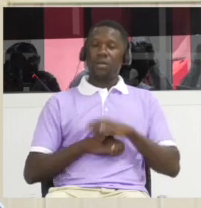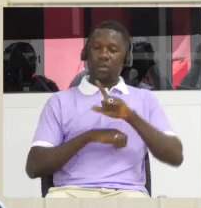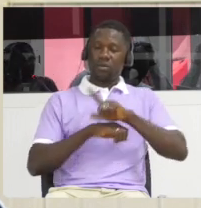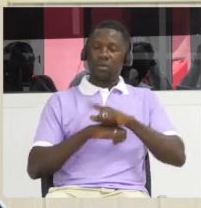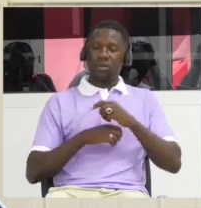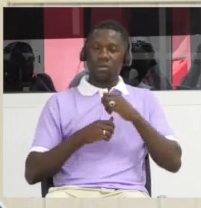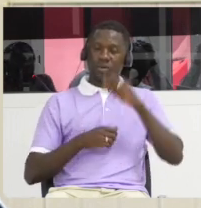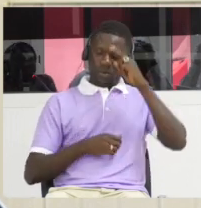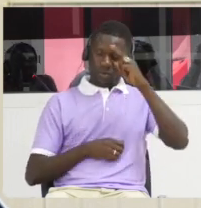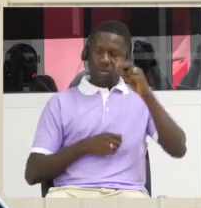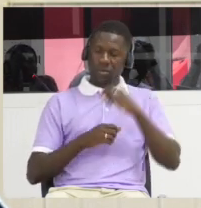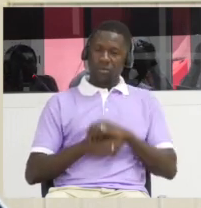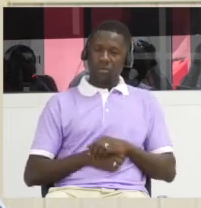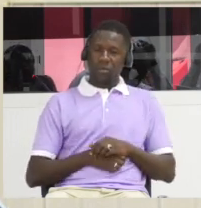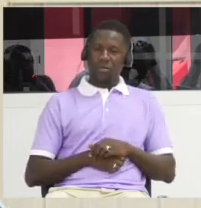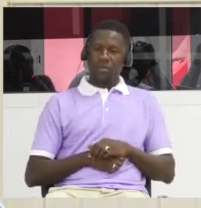authority, i.e.